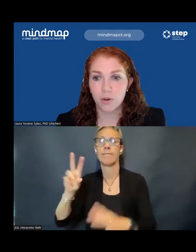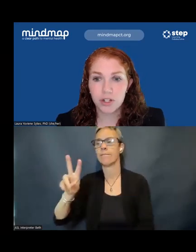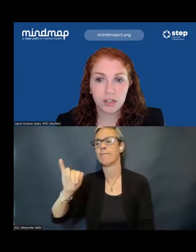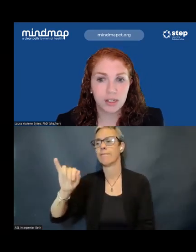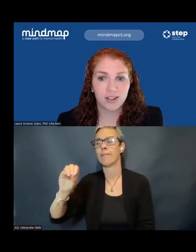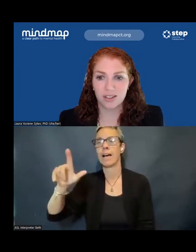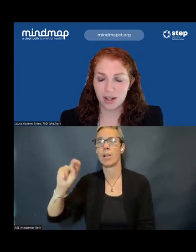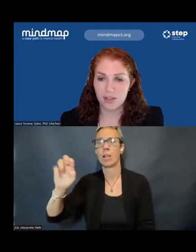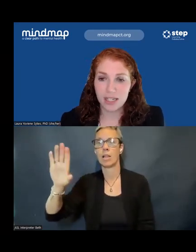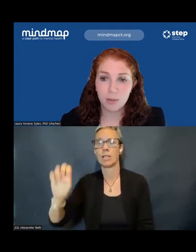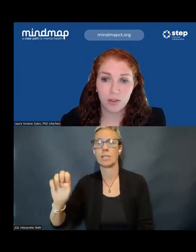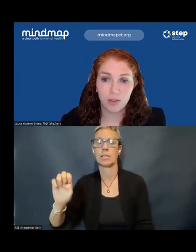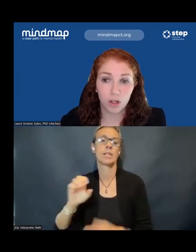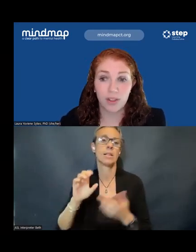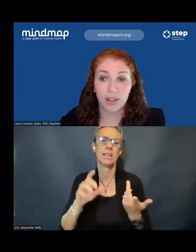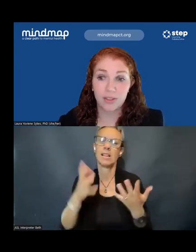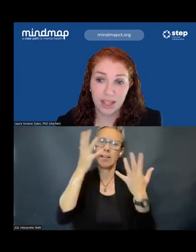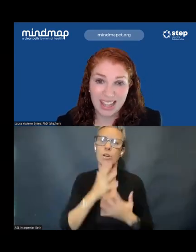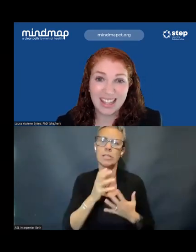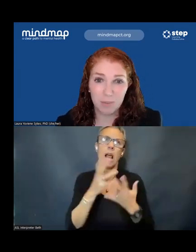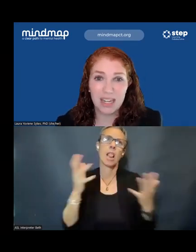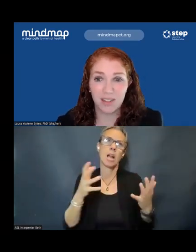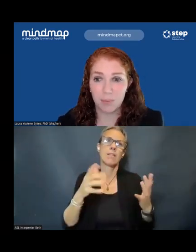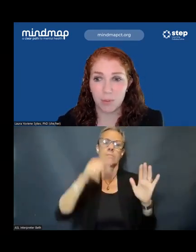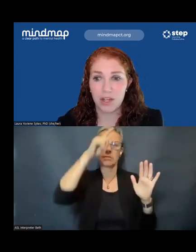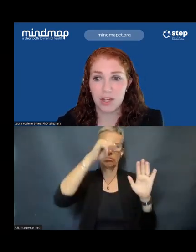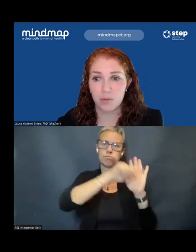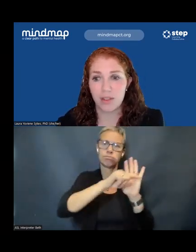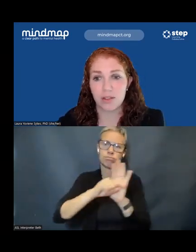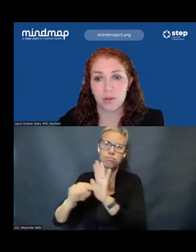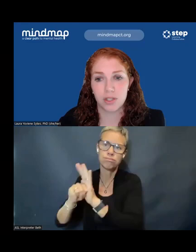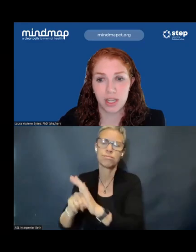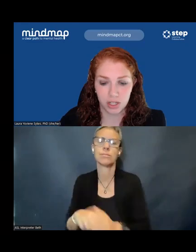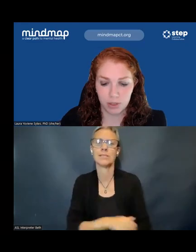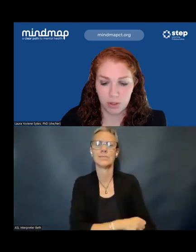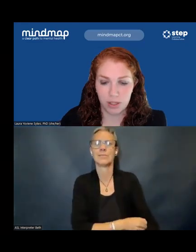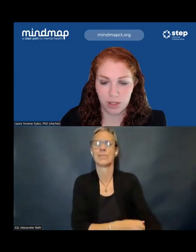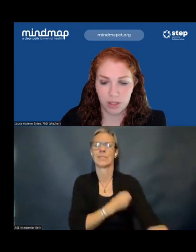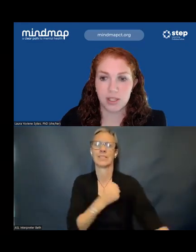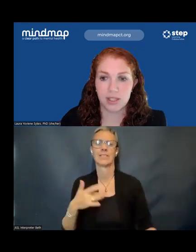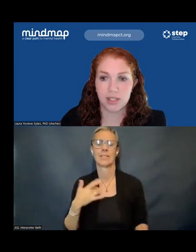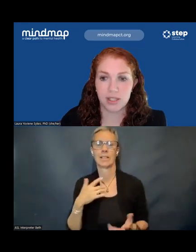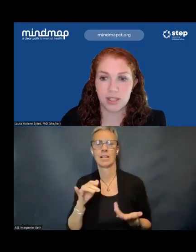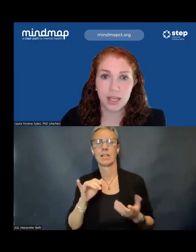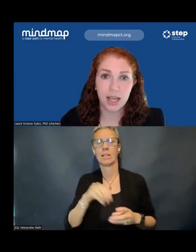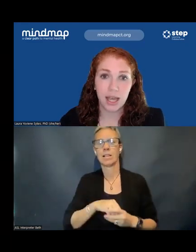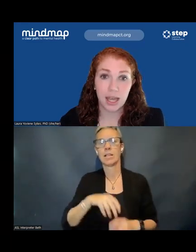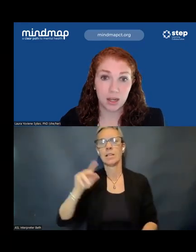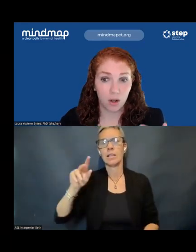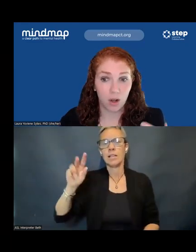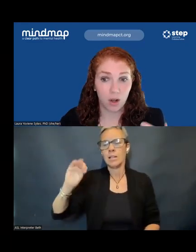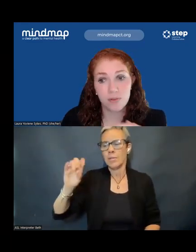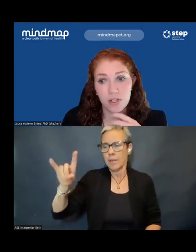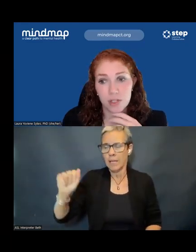And unfortunately, there's a lot of stigma in the world and in the media that perpetuate the association between psychosis and violence.